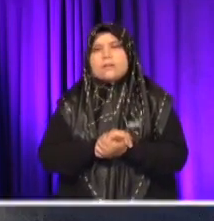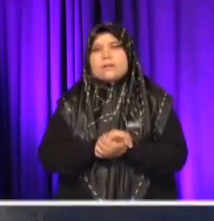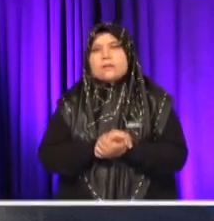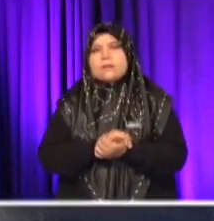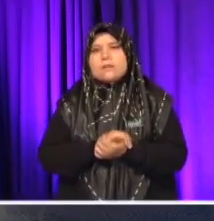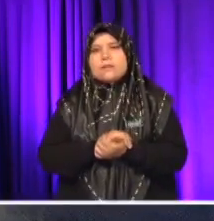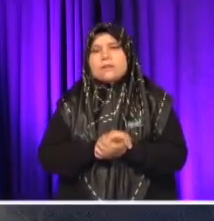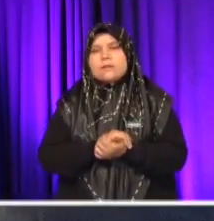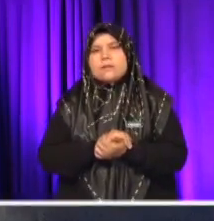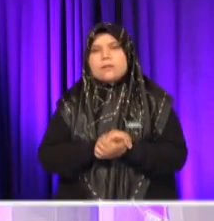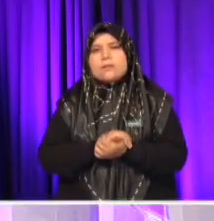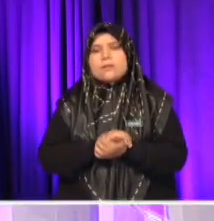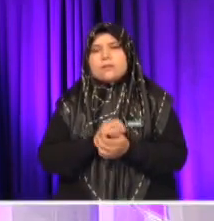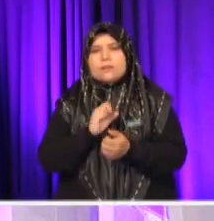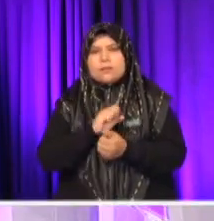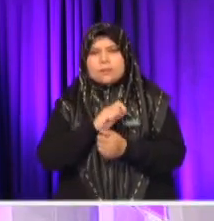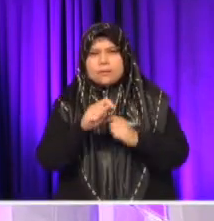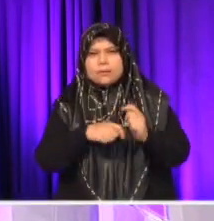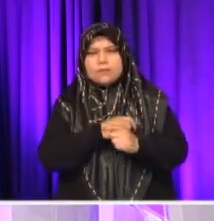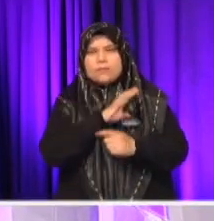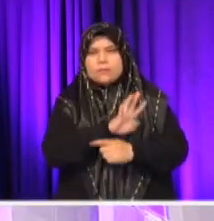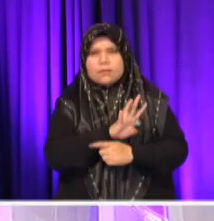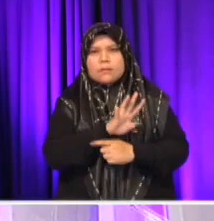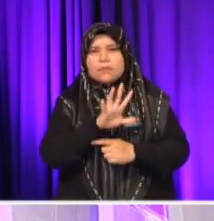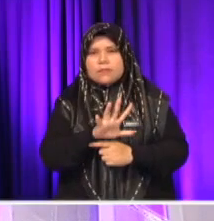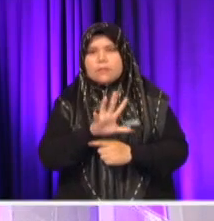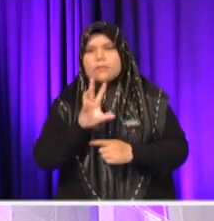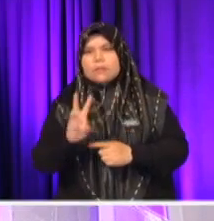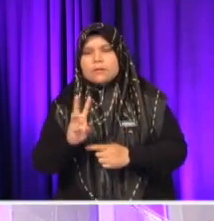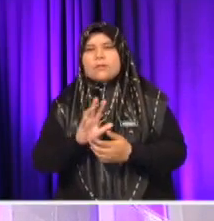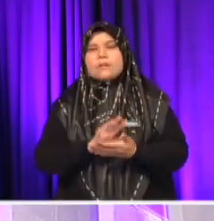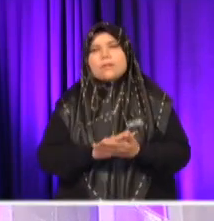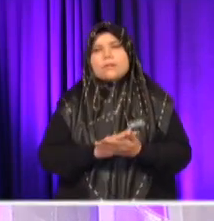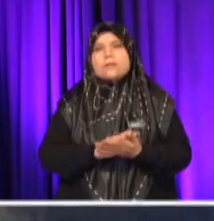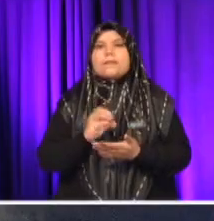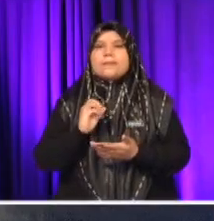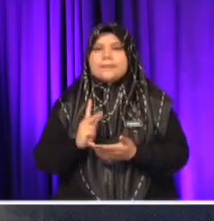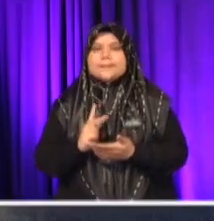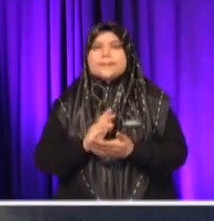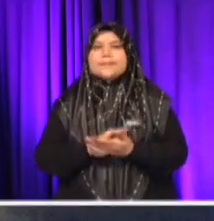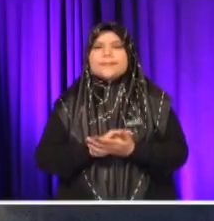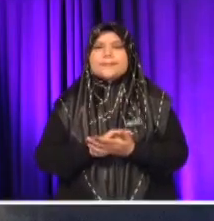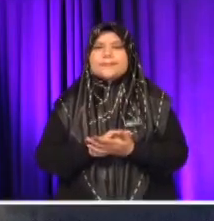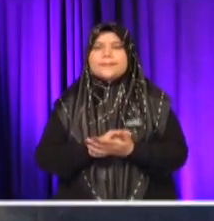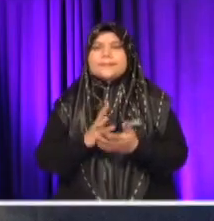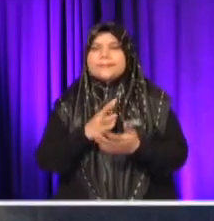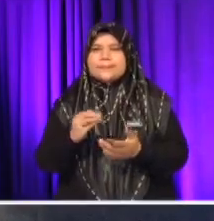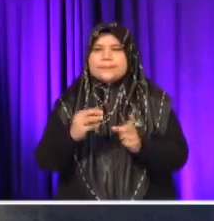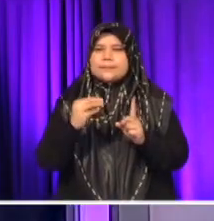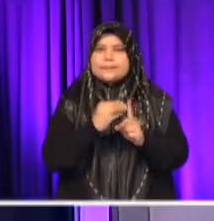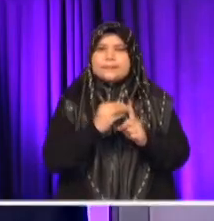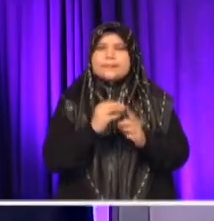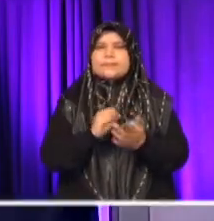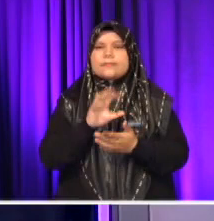language format for Year 4, Year 5, and Year 6. Okay. And then the marks that we've got